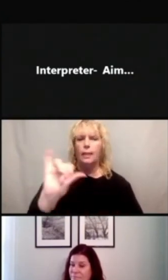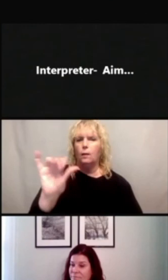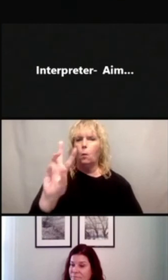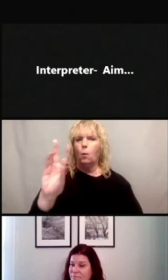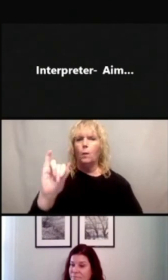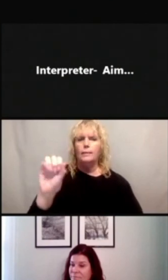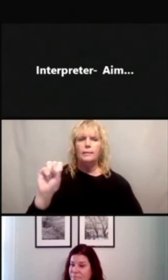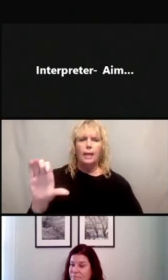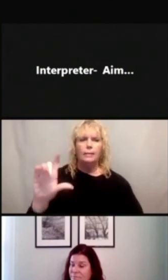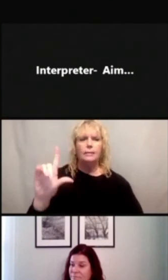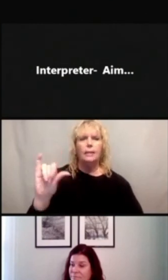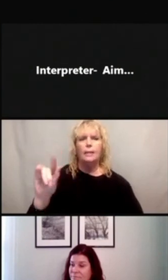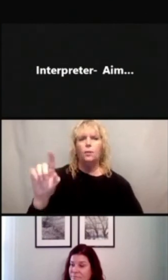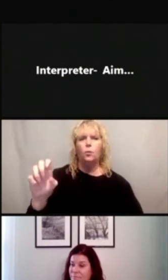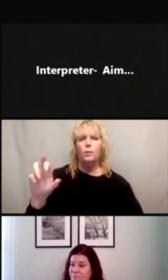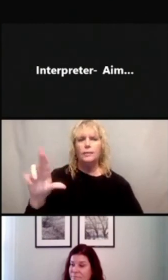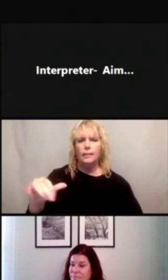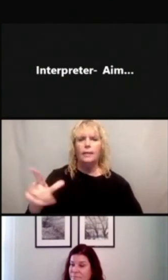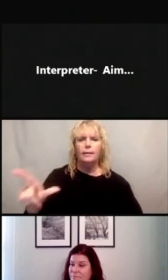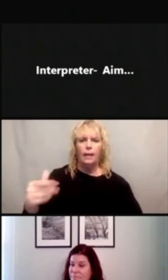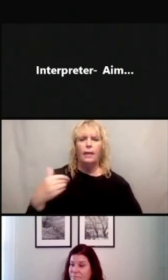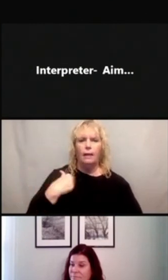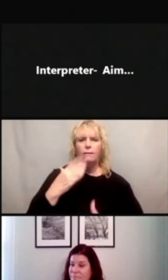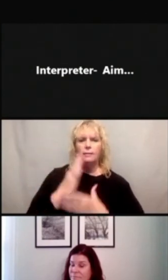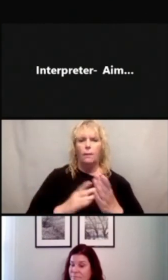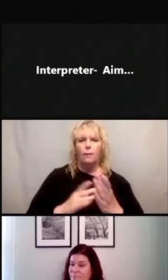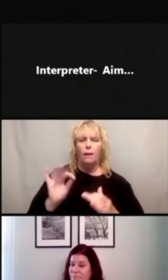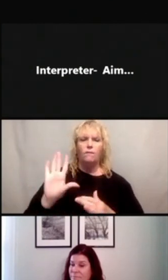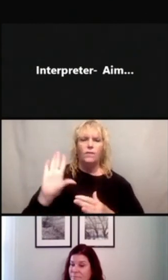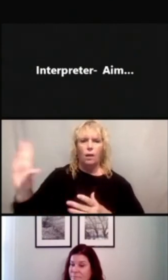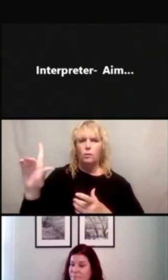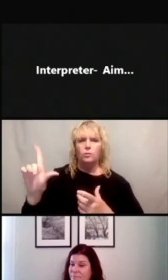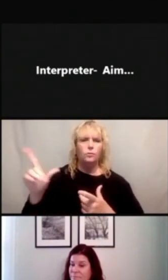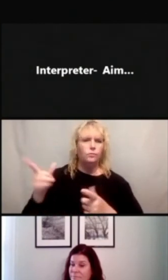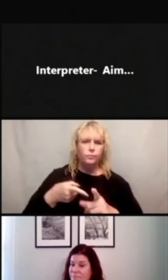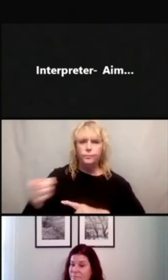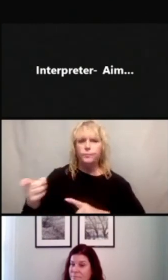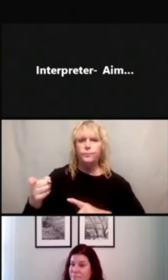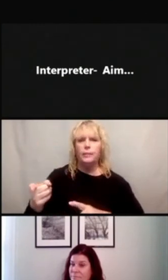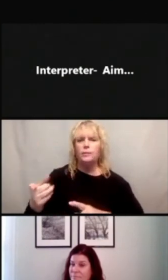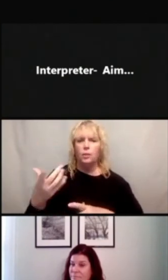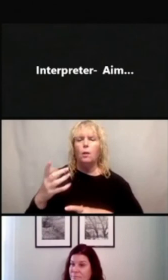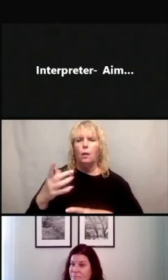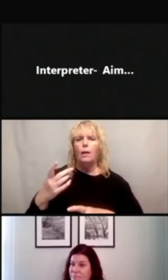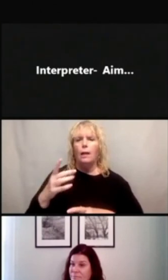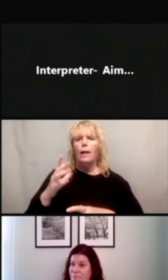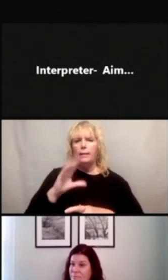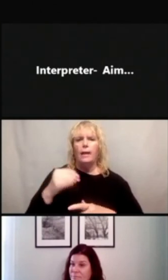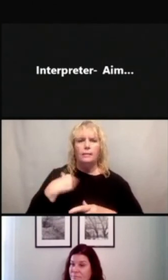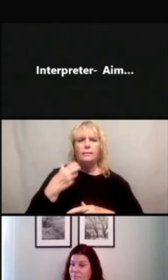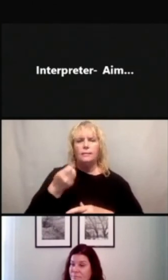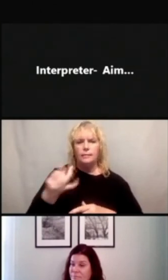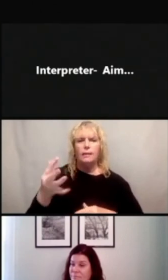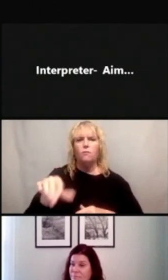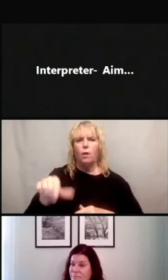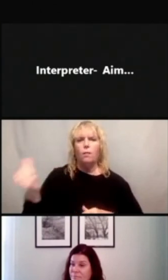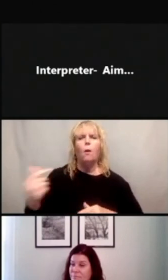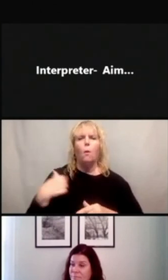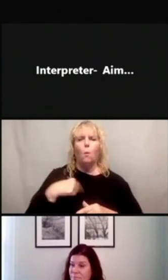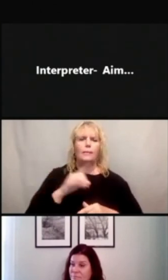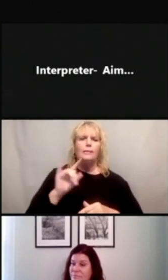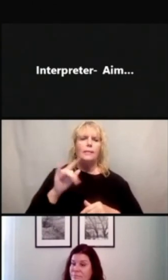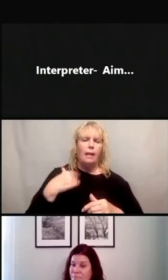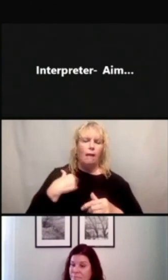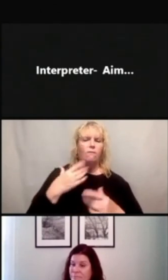sort of a specialization on that, and I know there's a number of others. We've done a lot of plain language